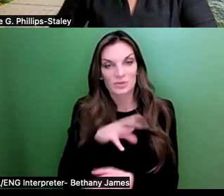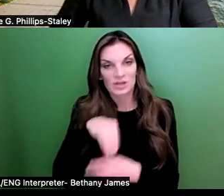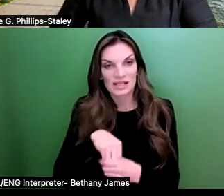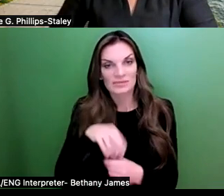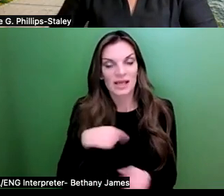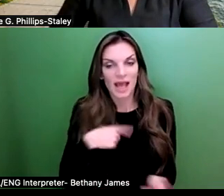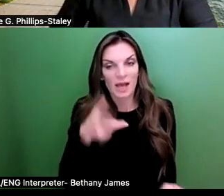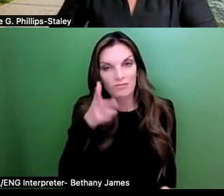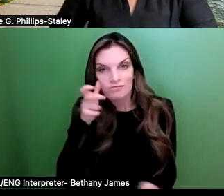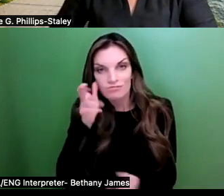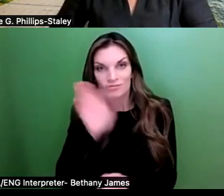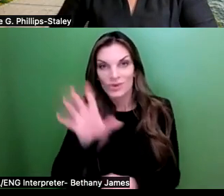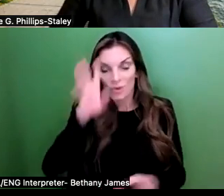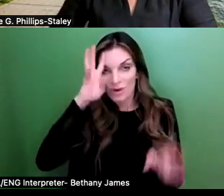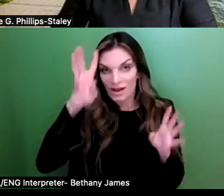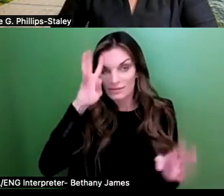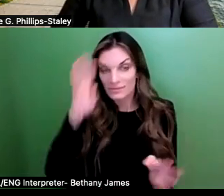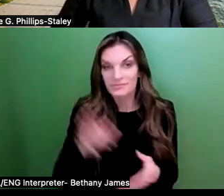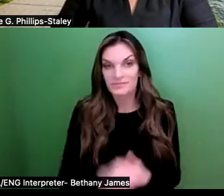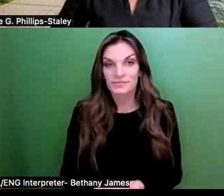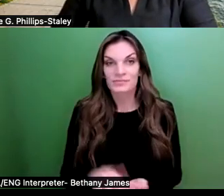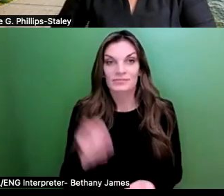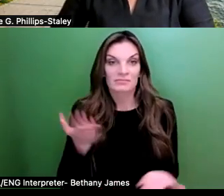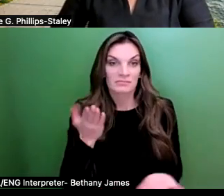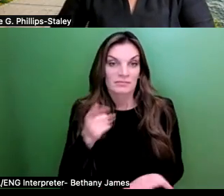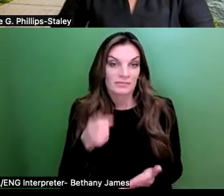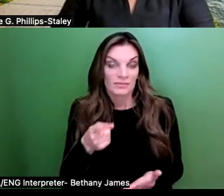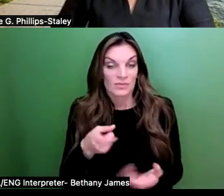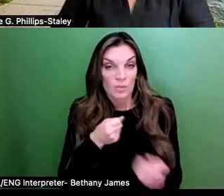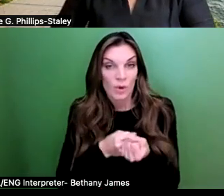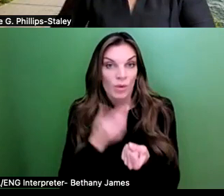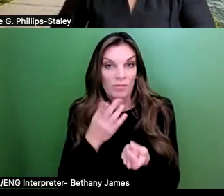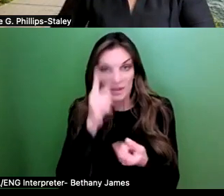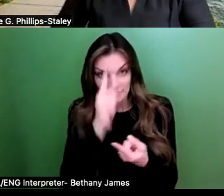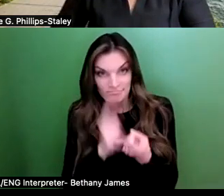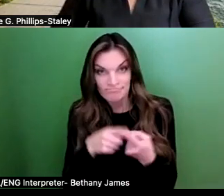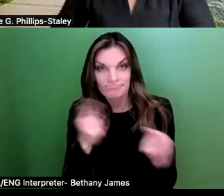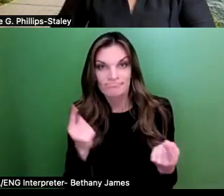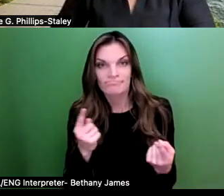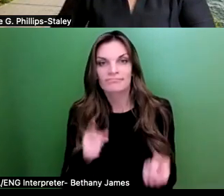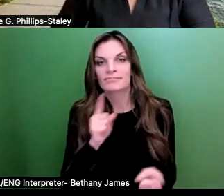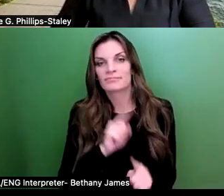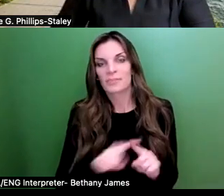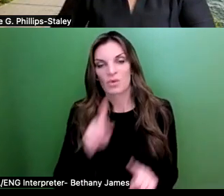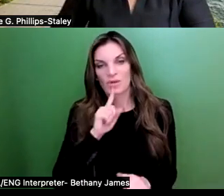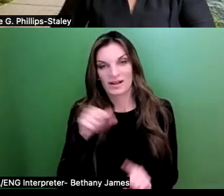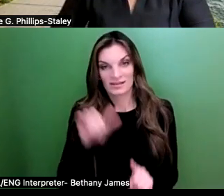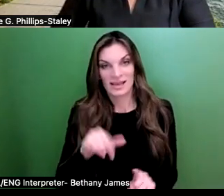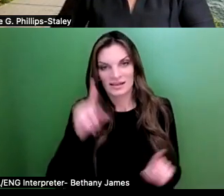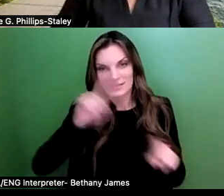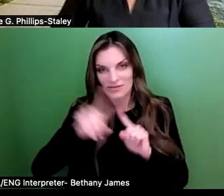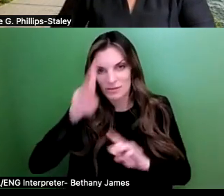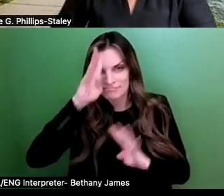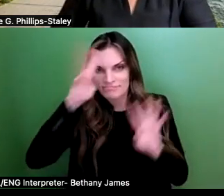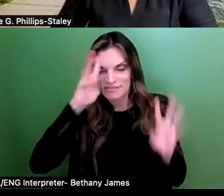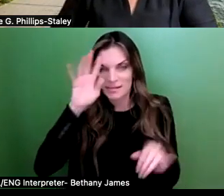to other people's ideas, because whether you're for or against something, the fleshing out of ideas makes us all think, and